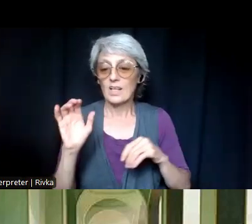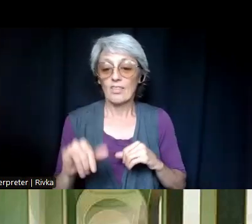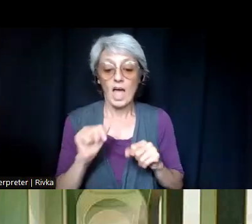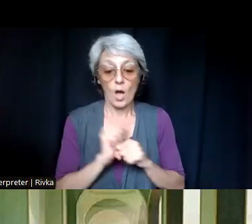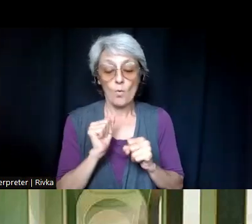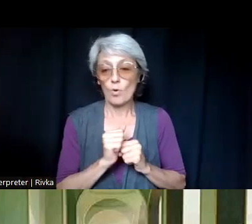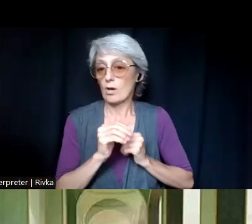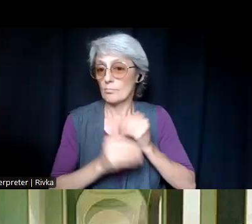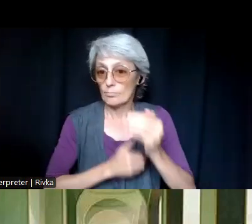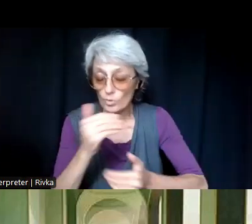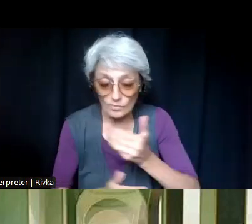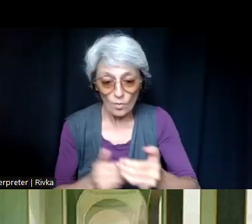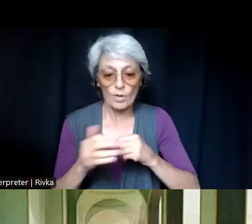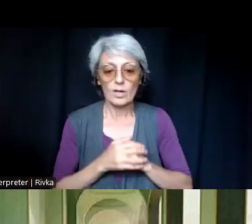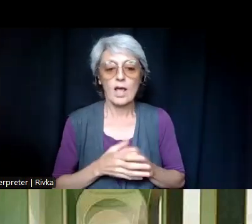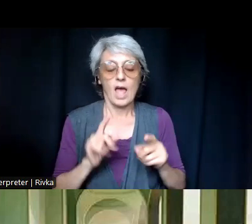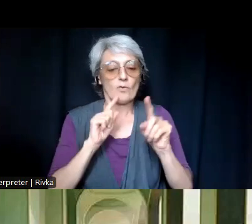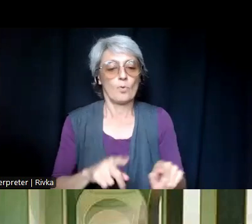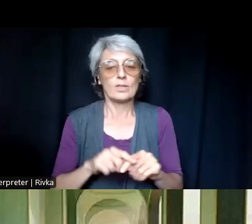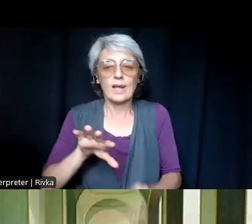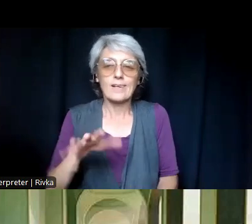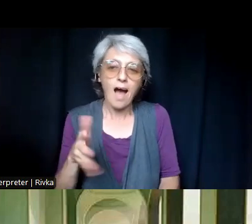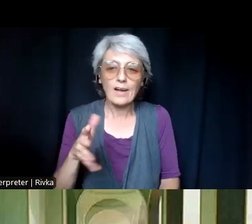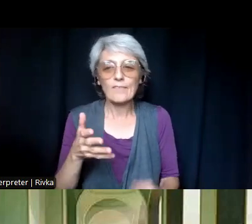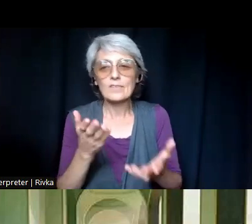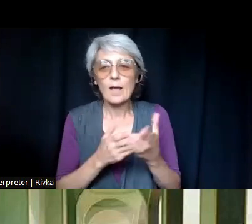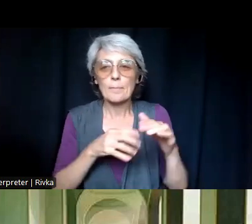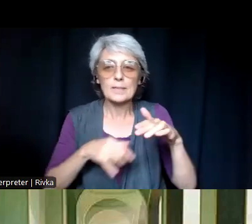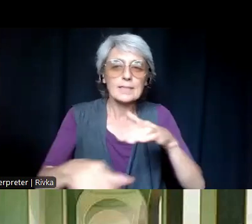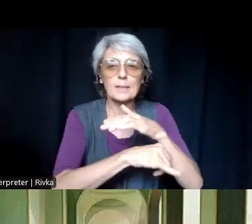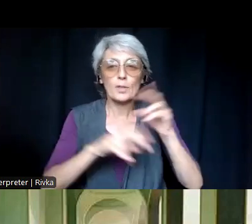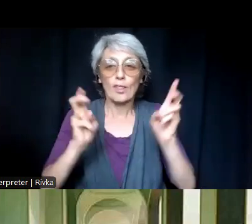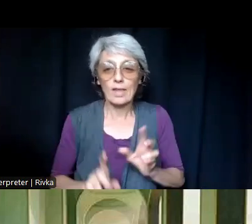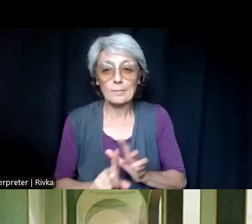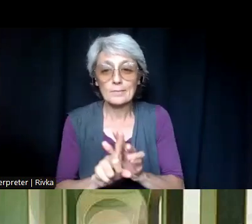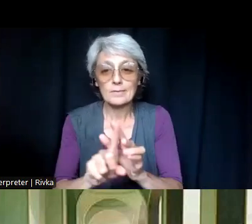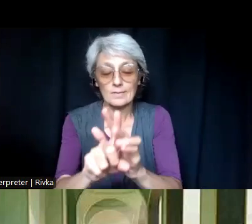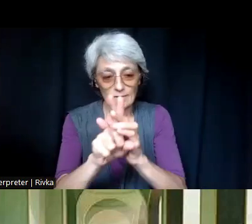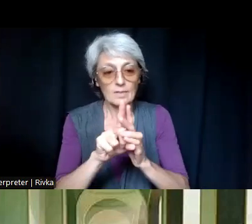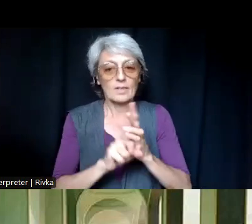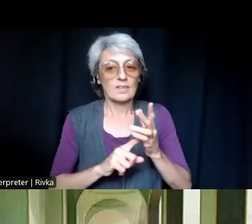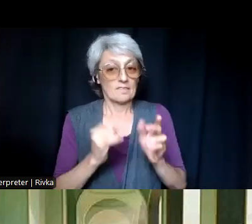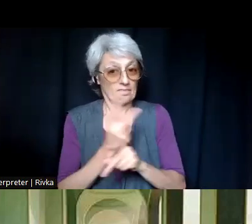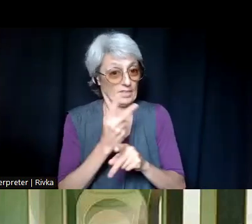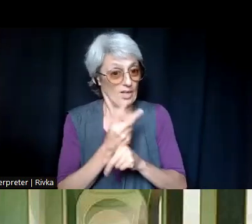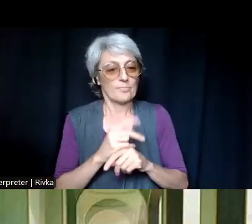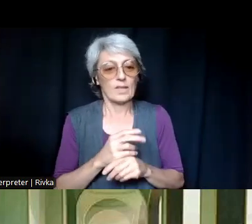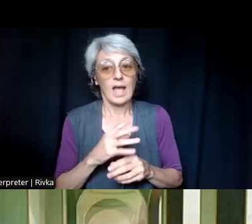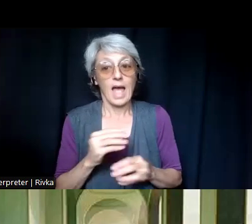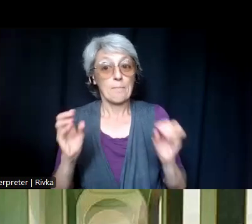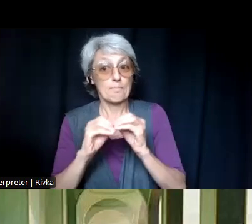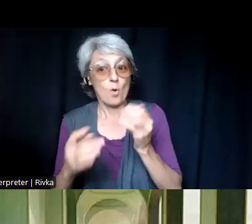as reports and kind of the common themes come out and additional technical assistance is provided